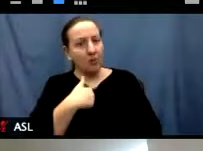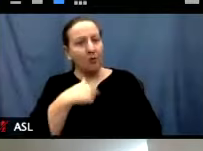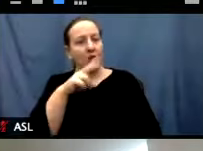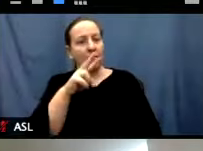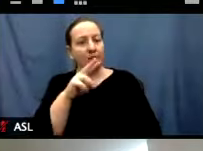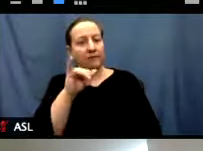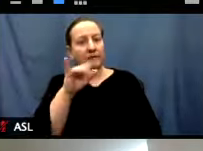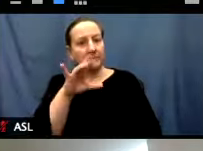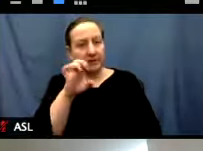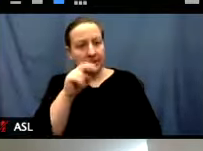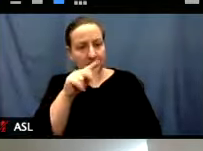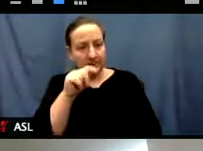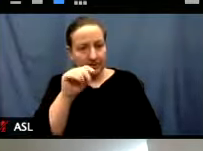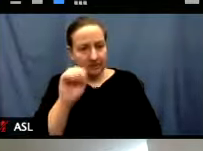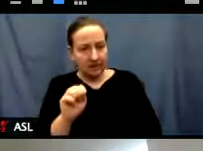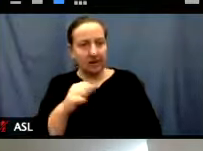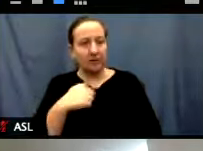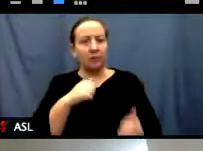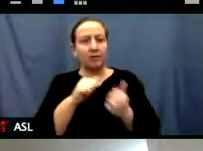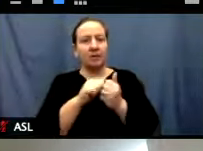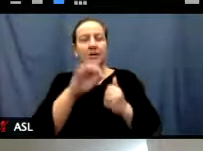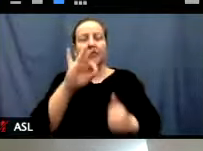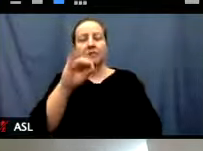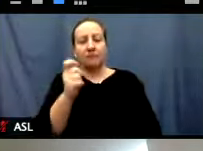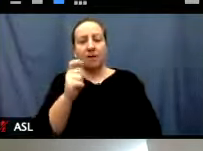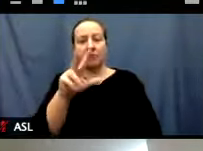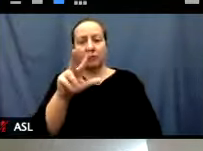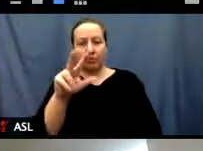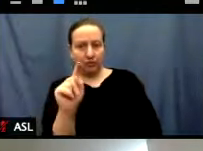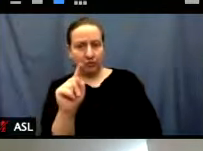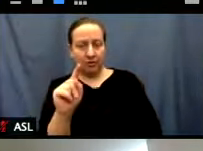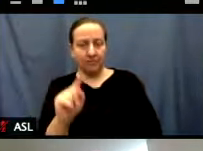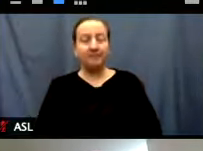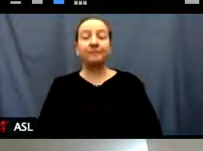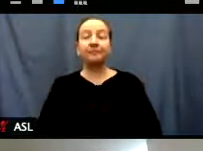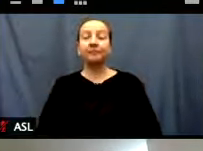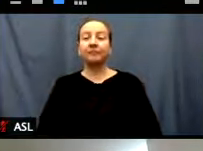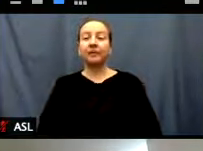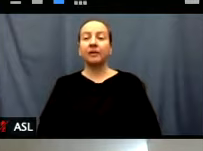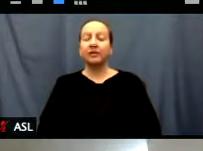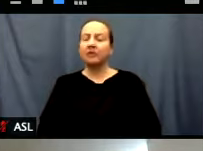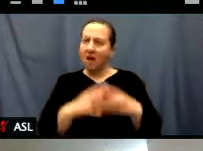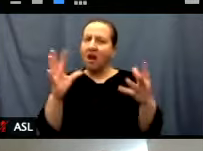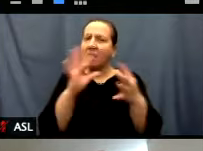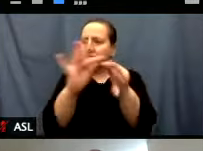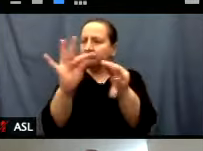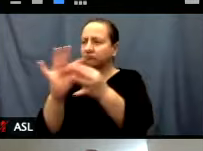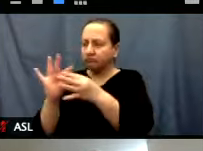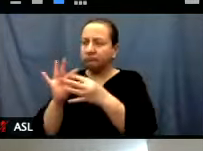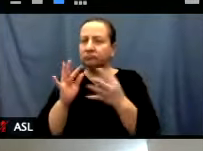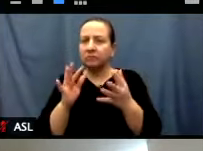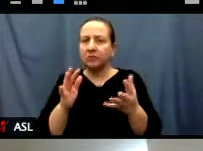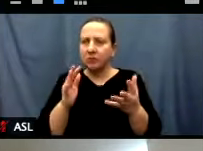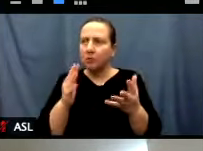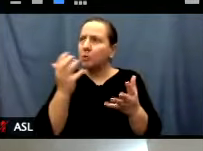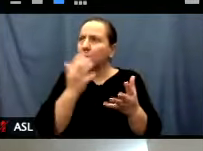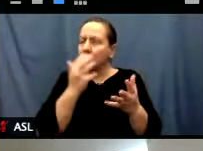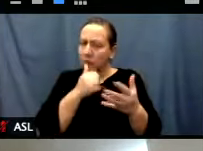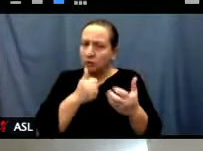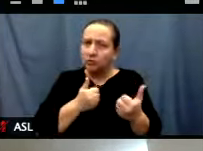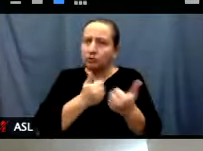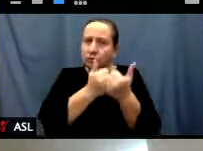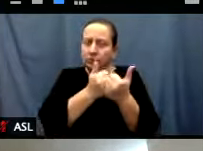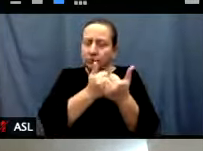Vicente Arenas, and I'm with Fox 31 KDVR. Much has been said about the challenges that are being